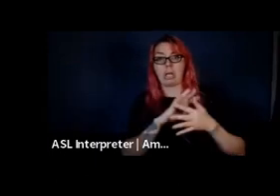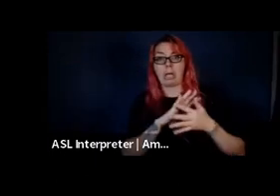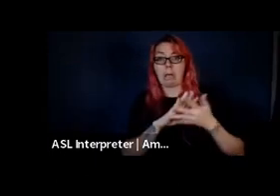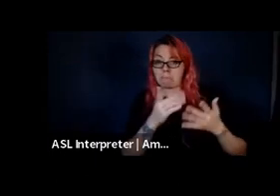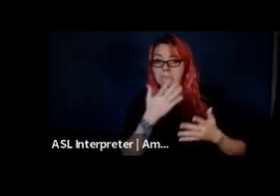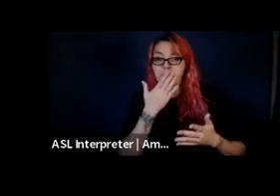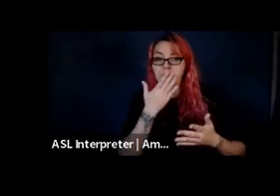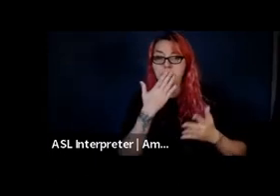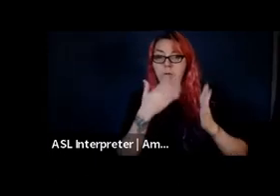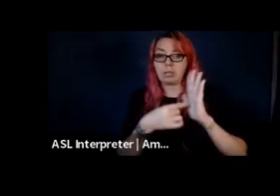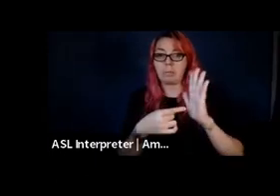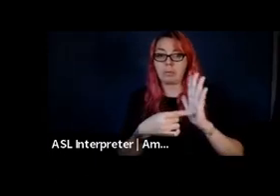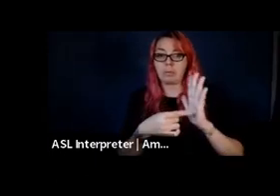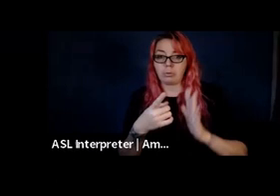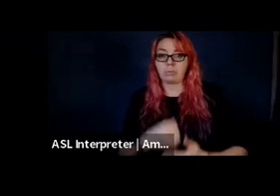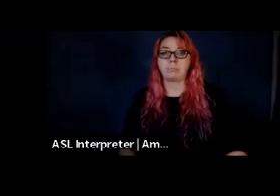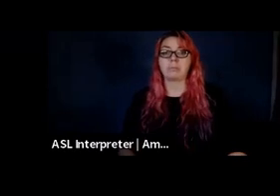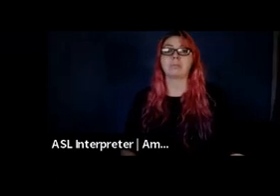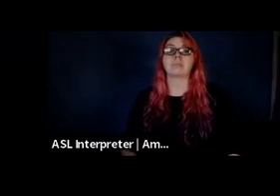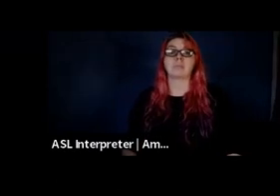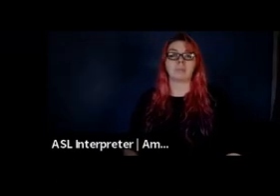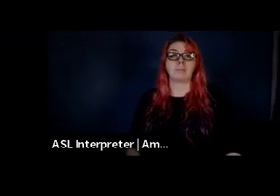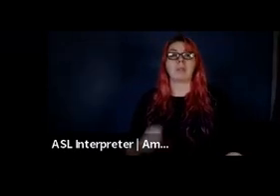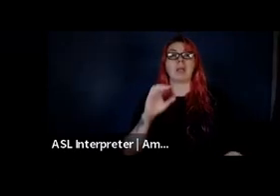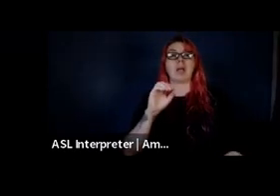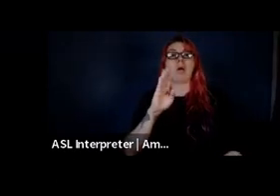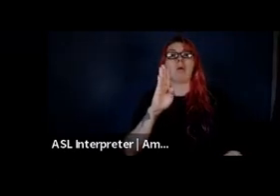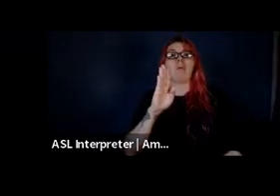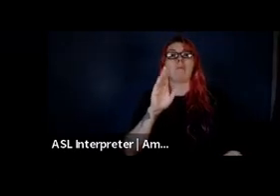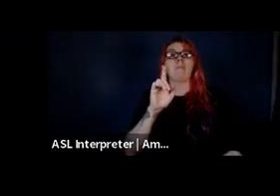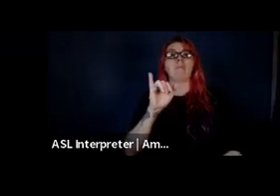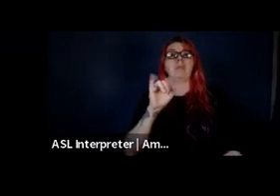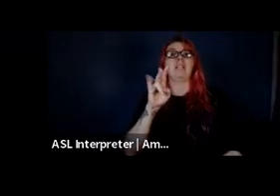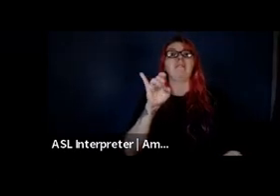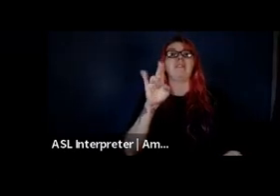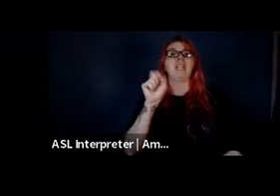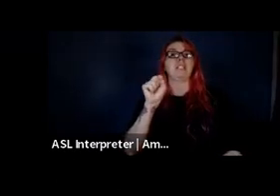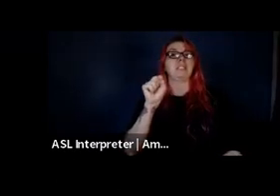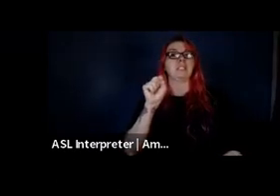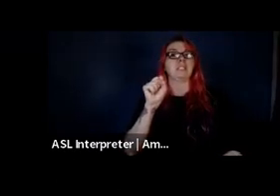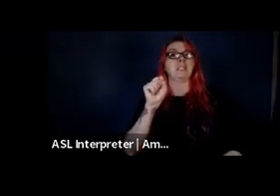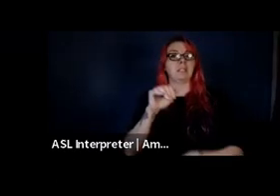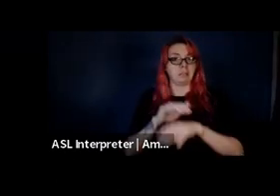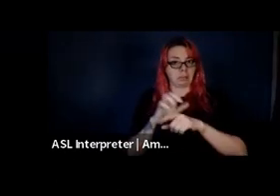of us are thinking now about what else we could be saying. Just surprised.